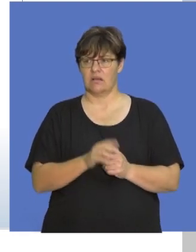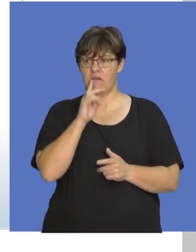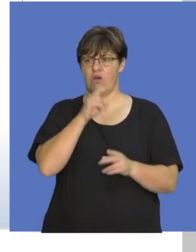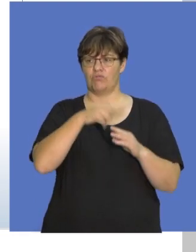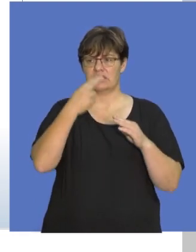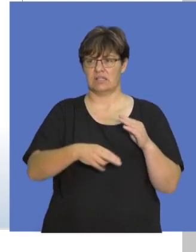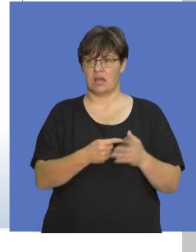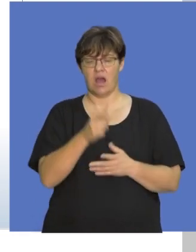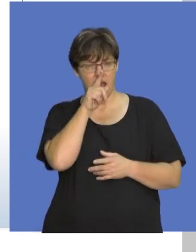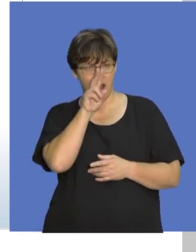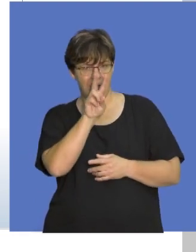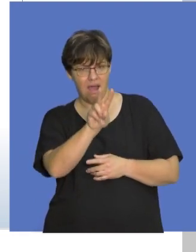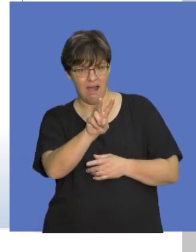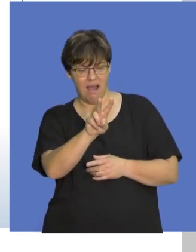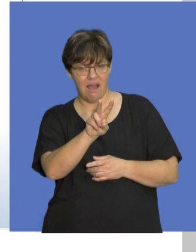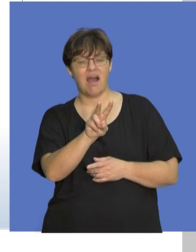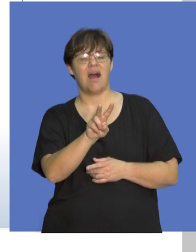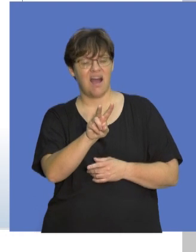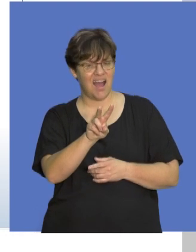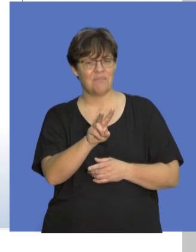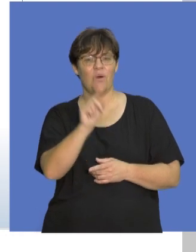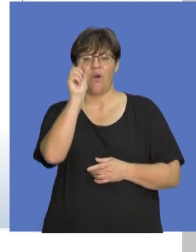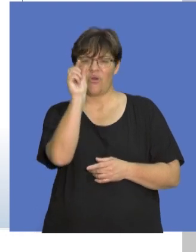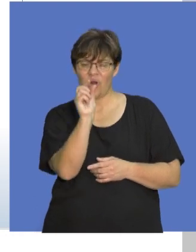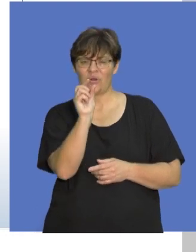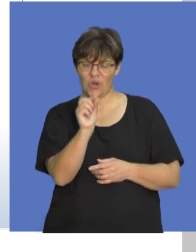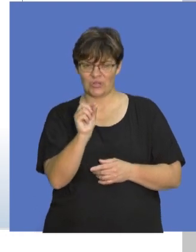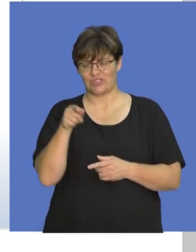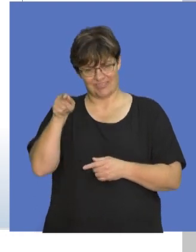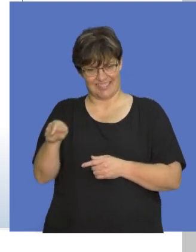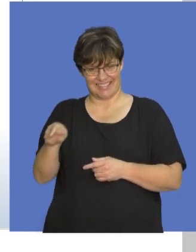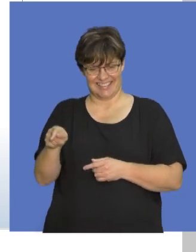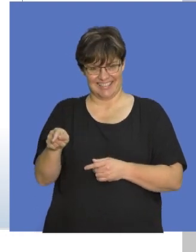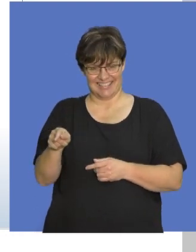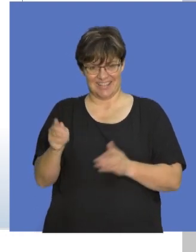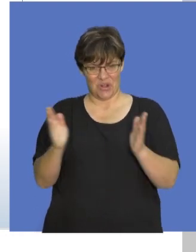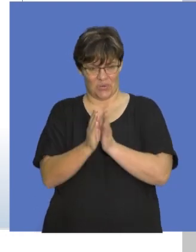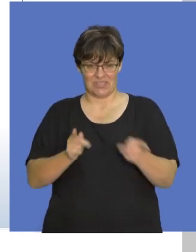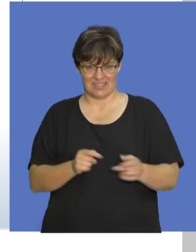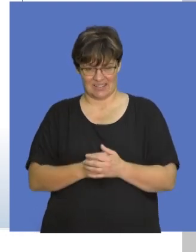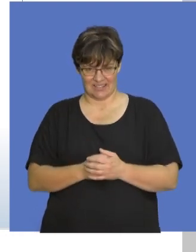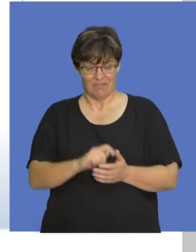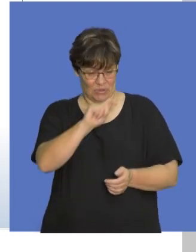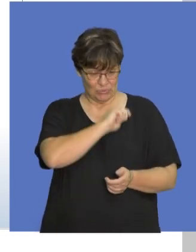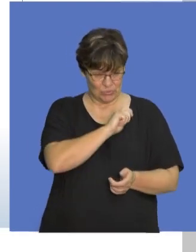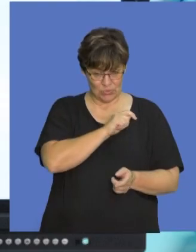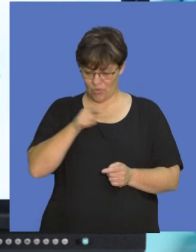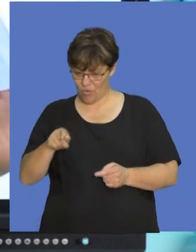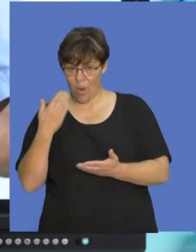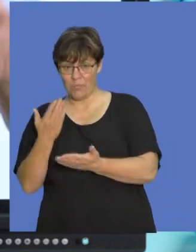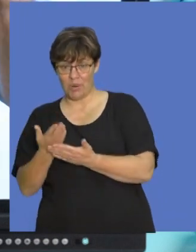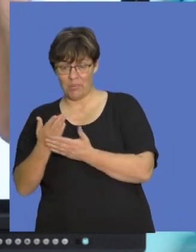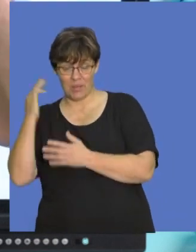skip to the end to get our results. And what do you notice? We are getting closer and closer